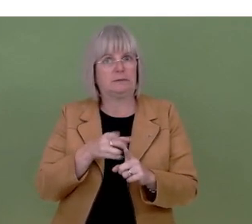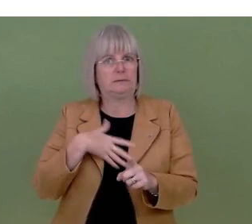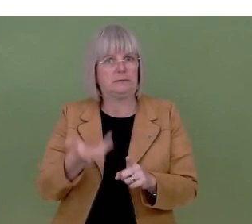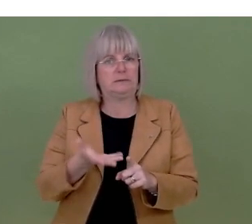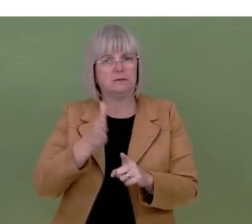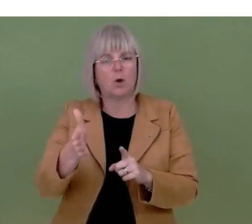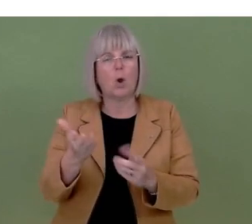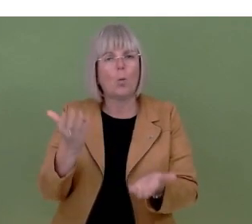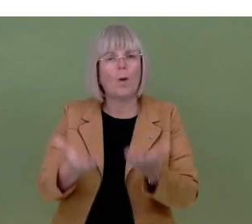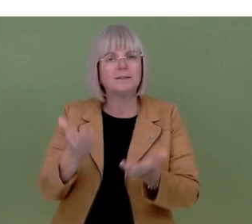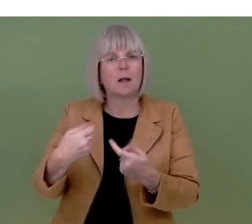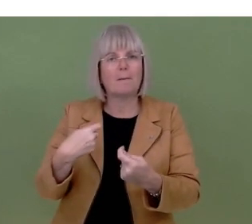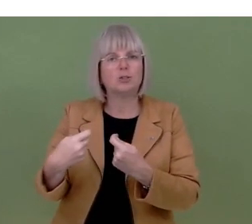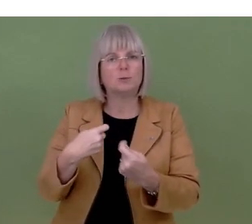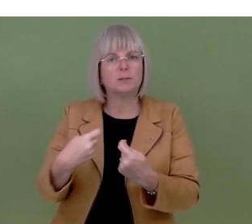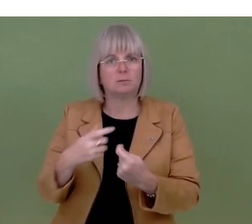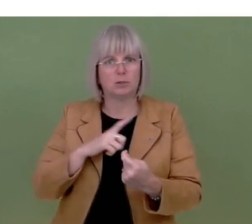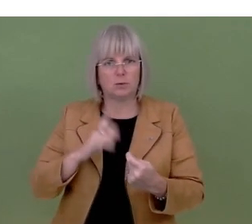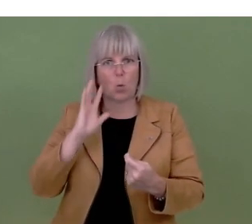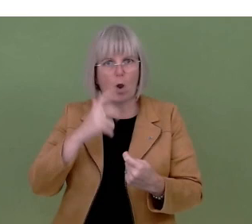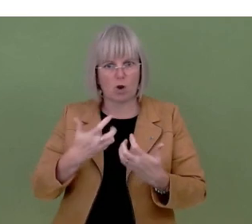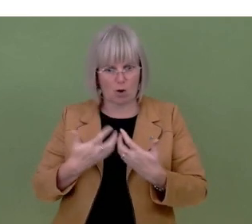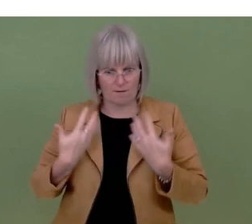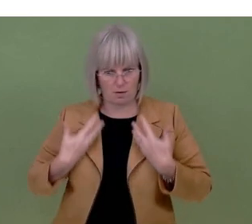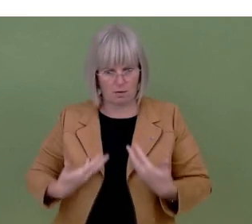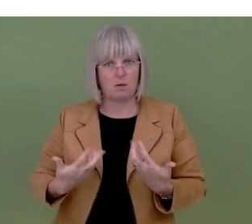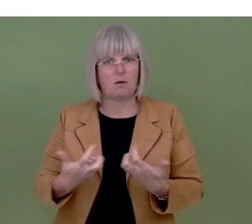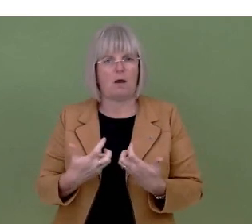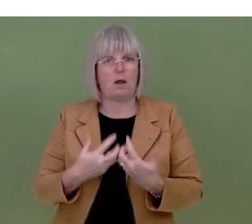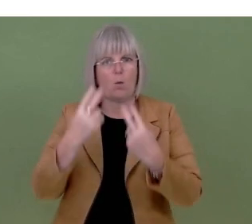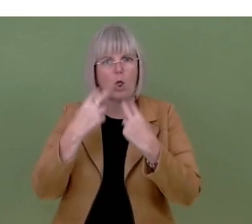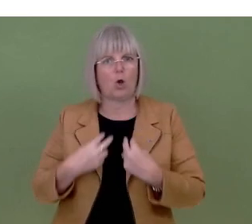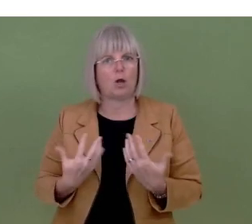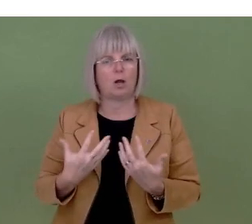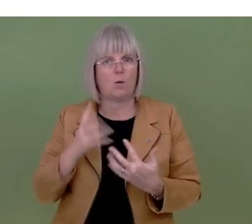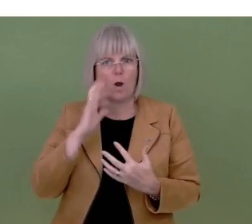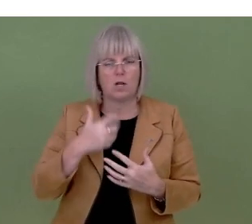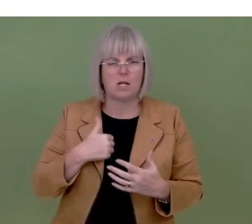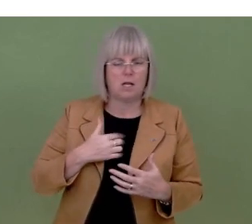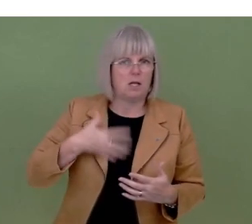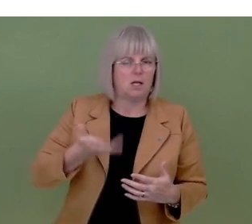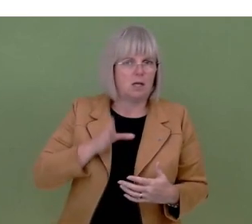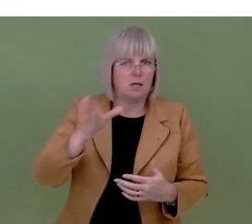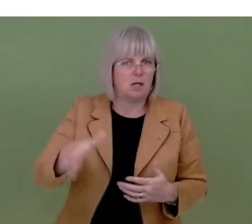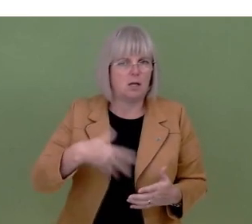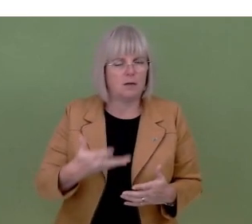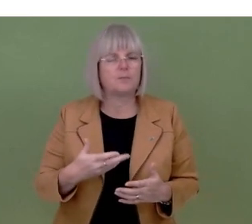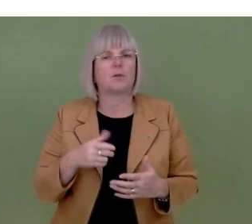they were anxious about their appearance. So the TAP helped do some work with that and help do some adjustment work around